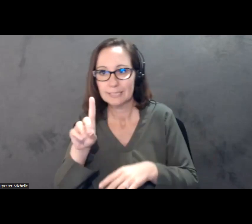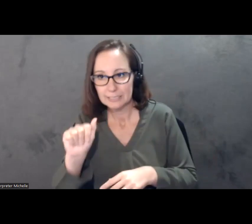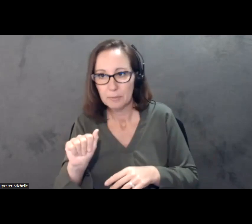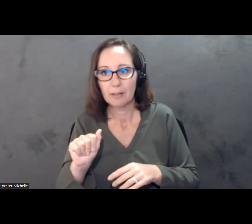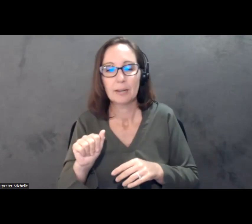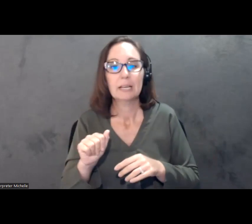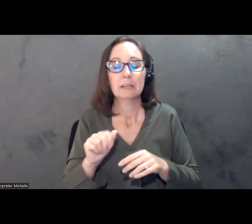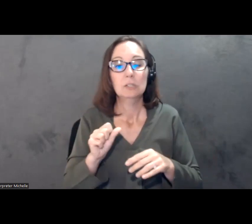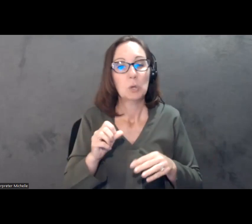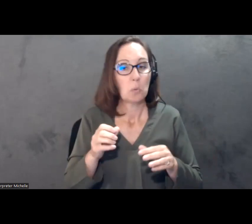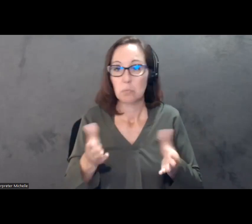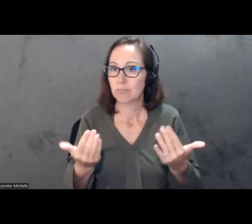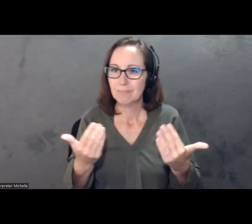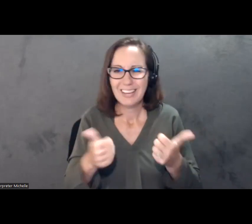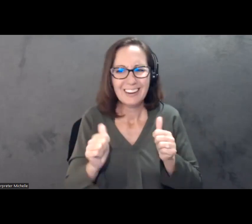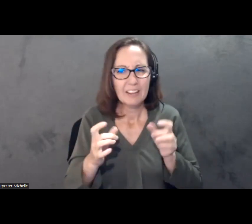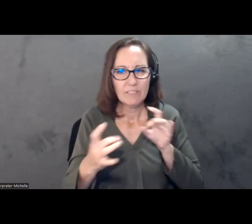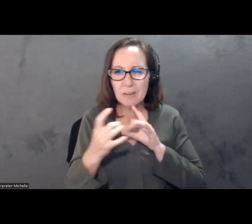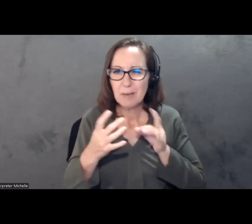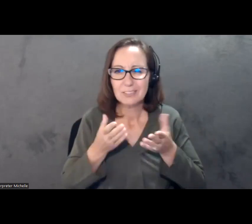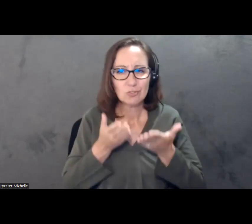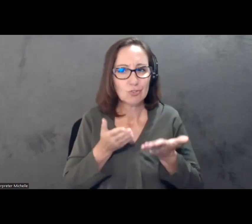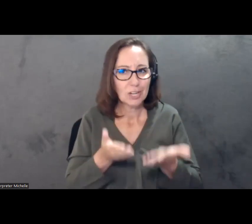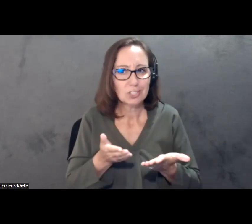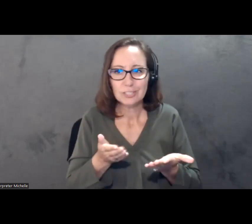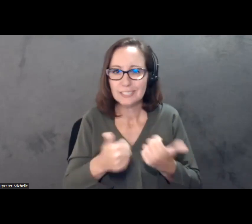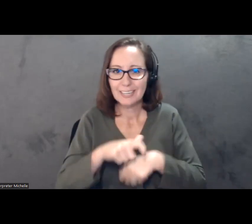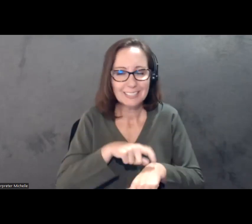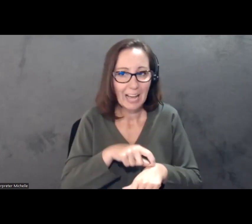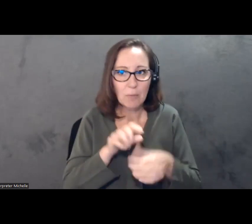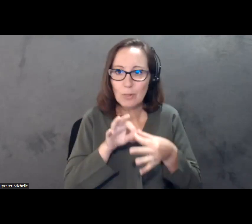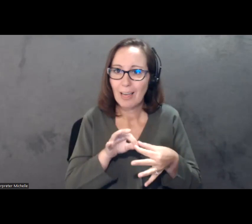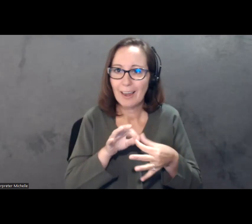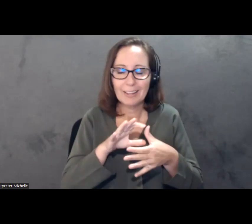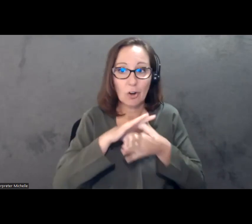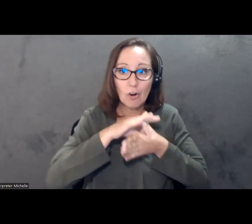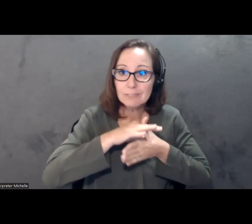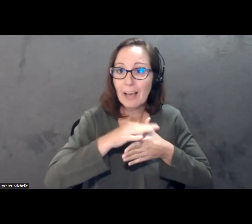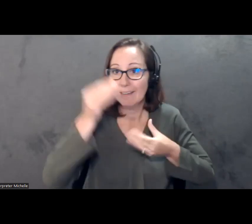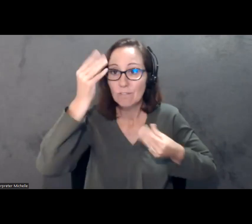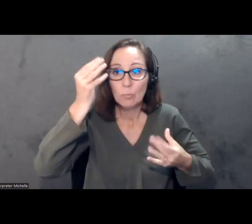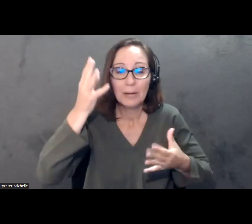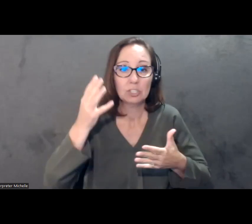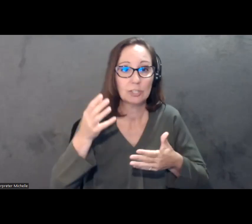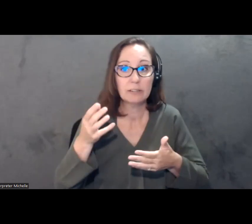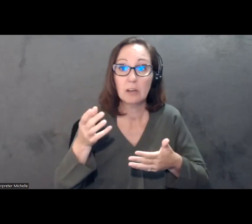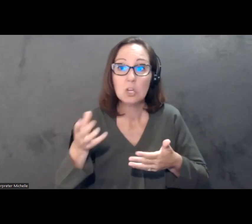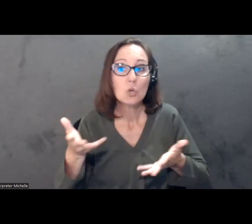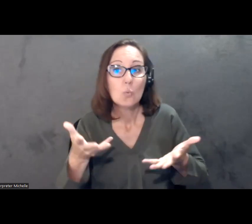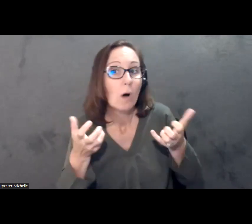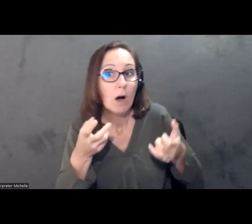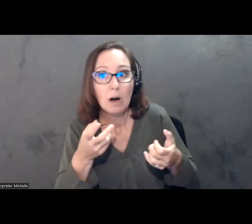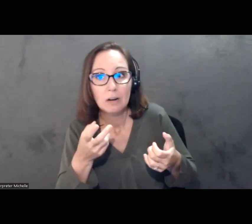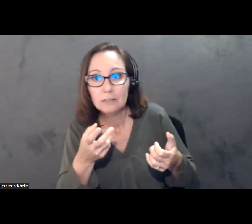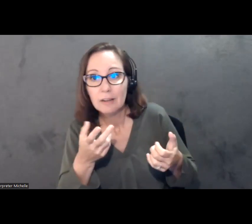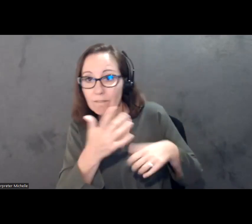welcome any feedback and any suggestions you may have regarding some content that you may want to see that you haven't